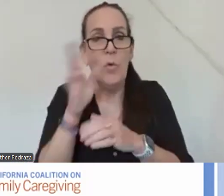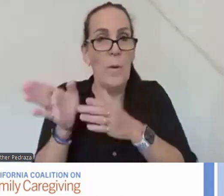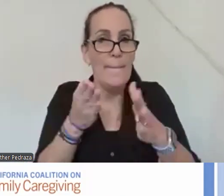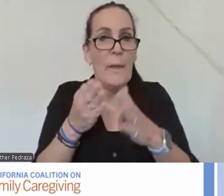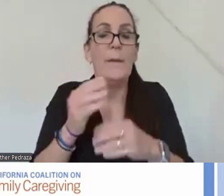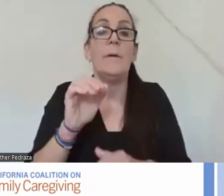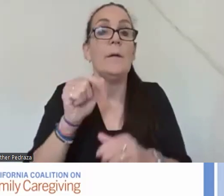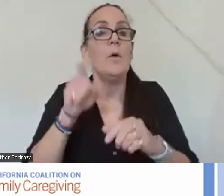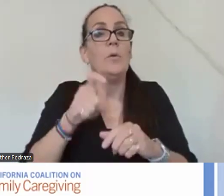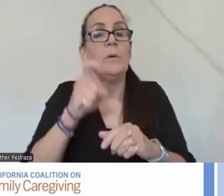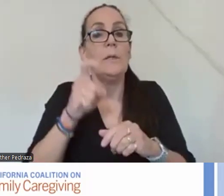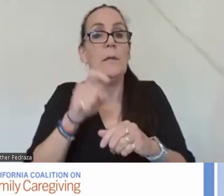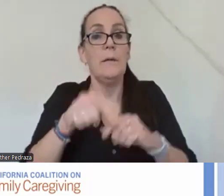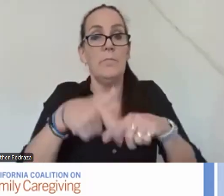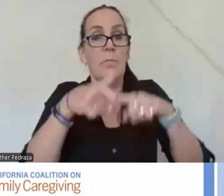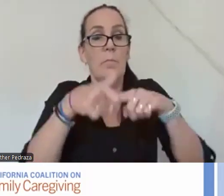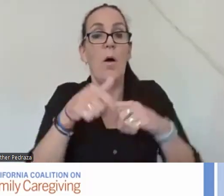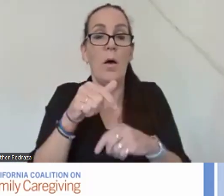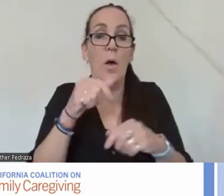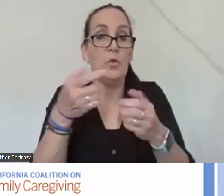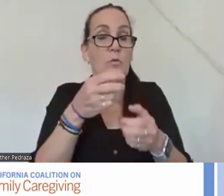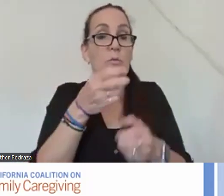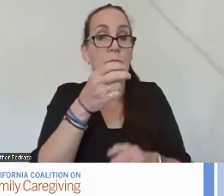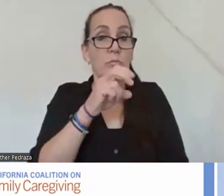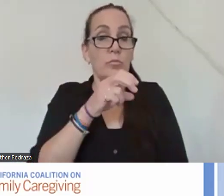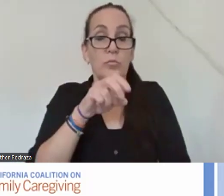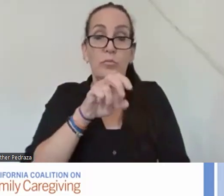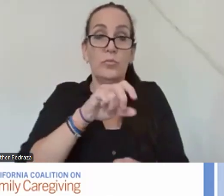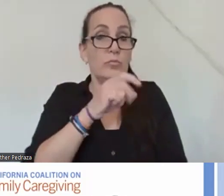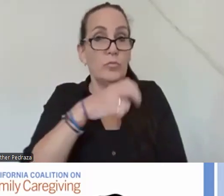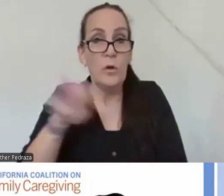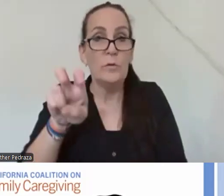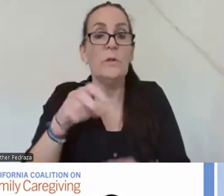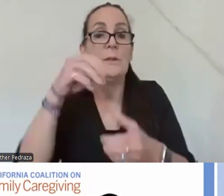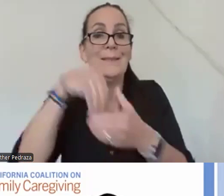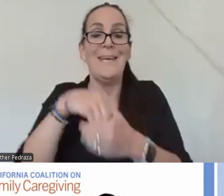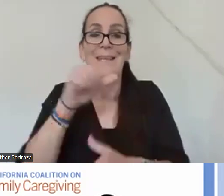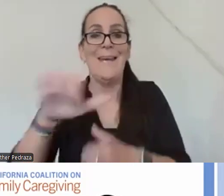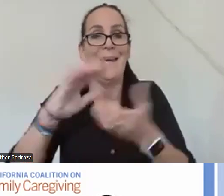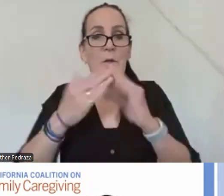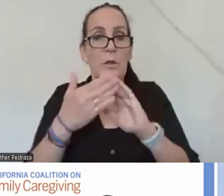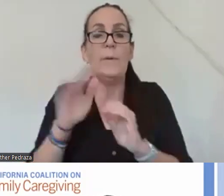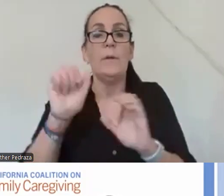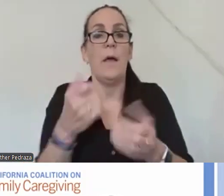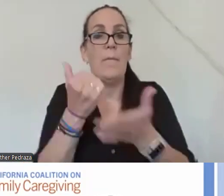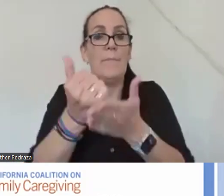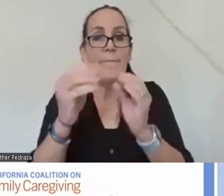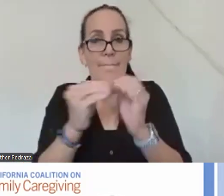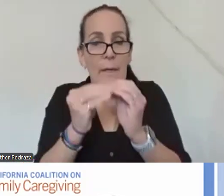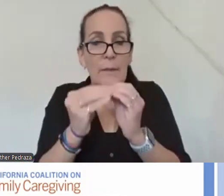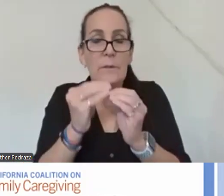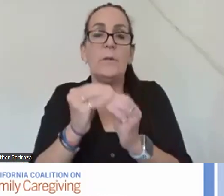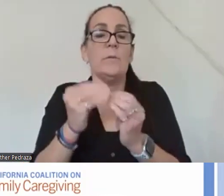the transition in any county when needed and fix systemic issues throughout the integration to ensure that people relying on